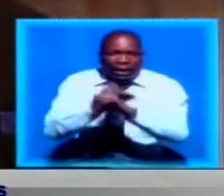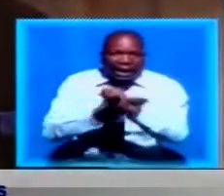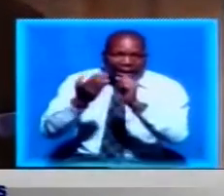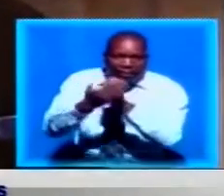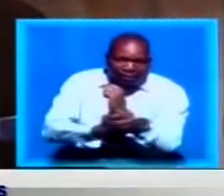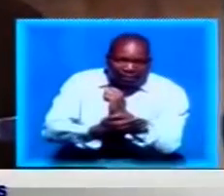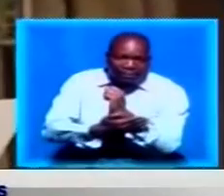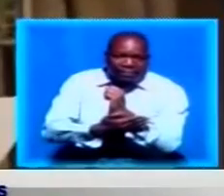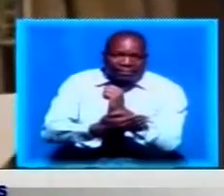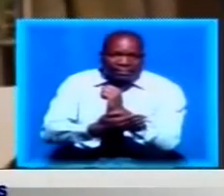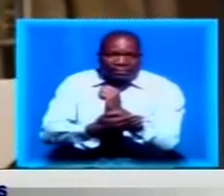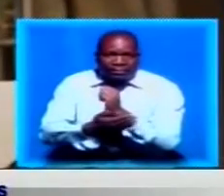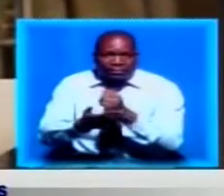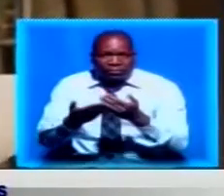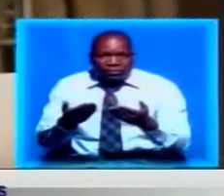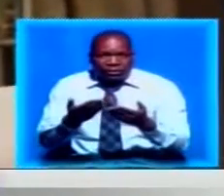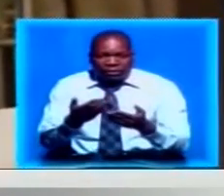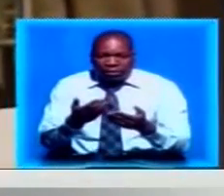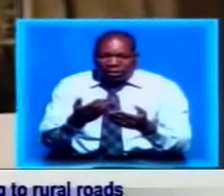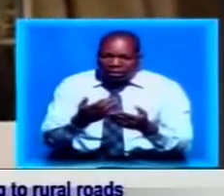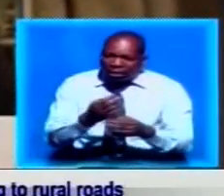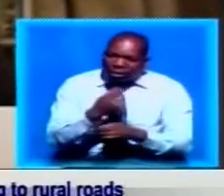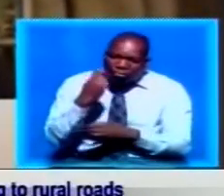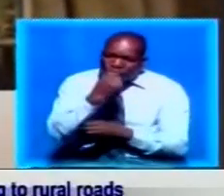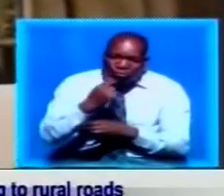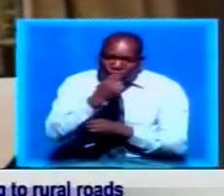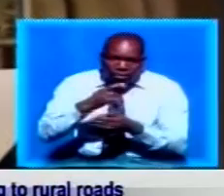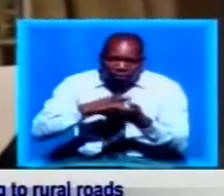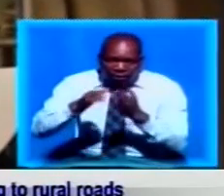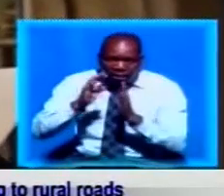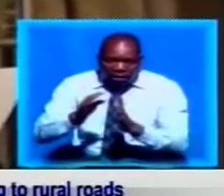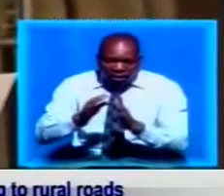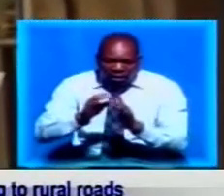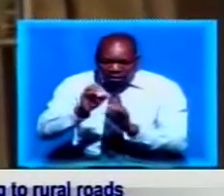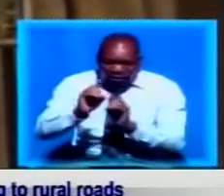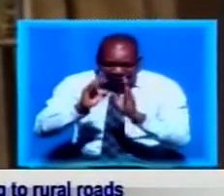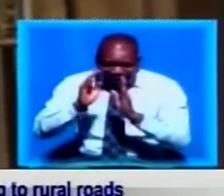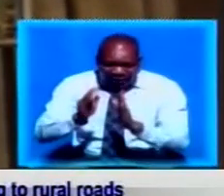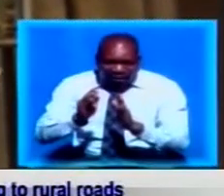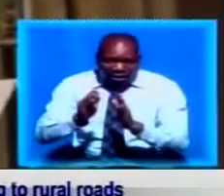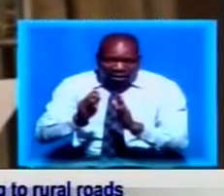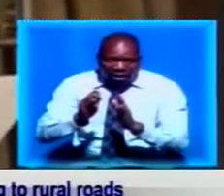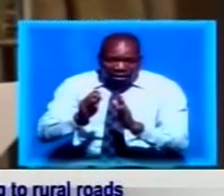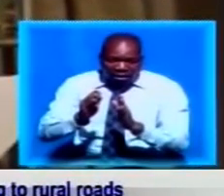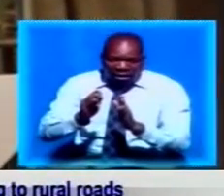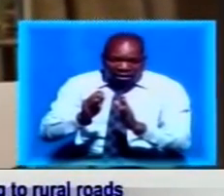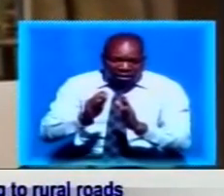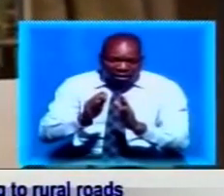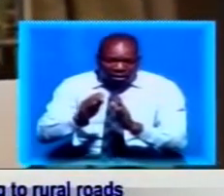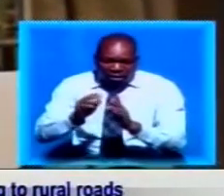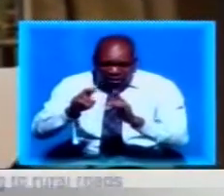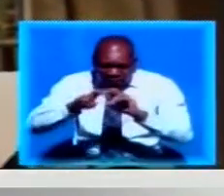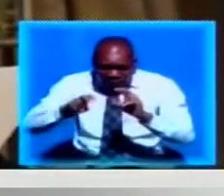associated vectors. In a speech read on his behalf by ZARI Director Moses Mwale, Agriculture Permanent